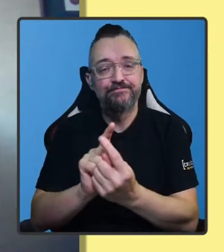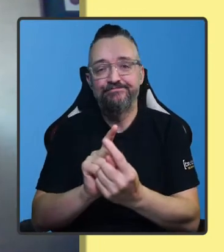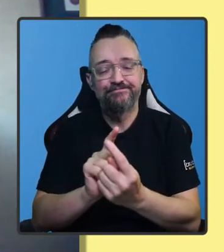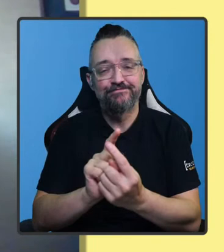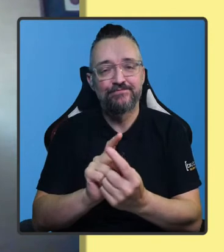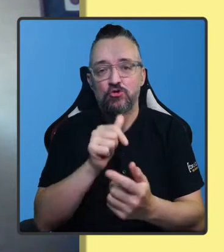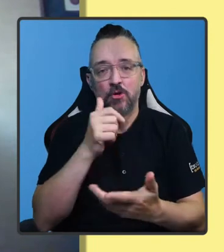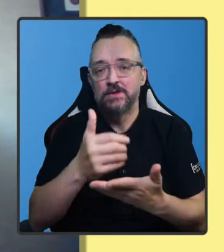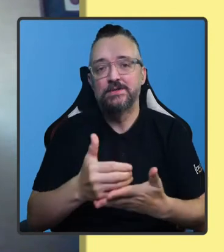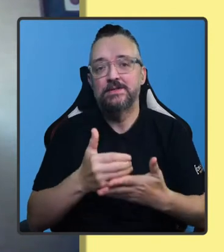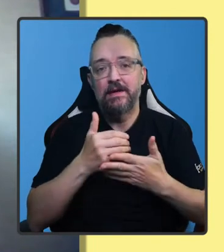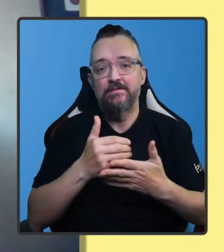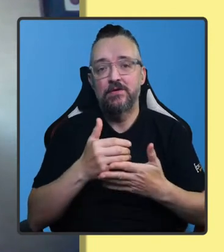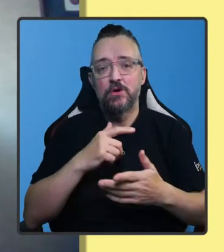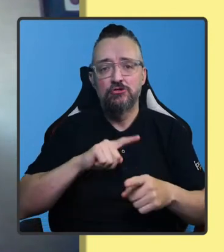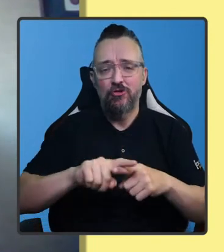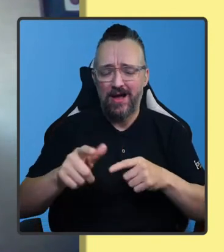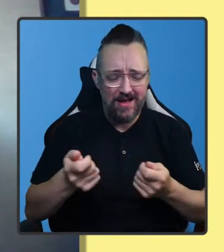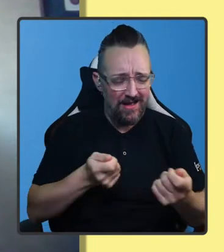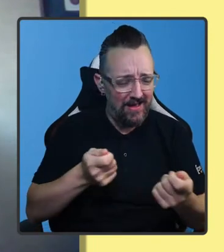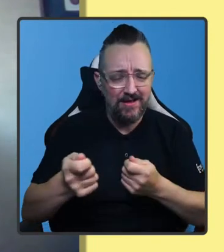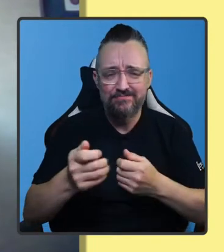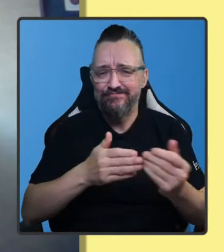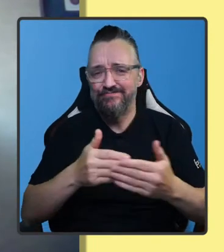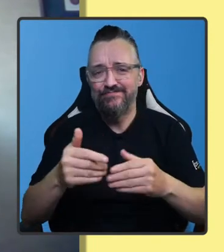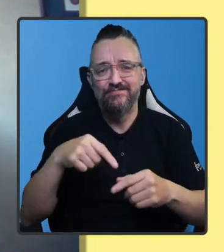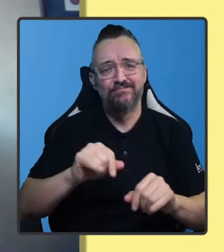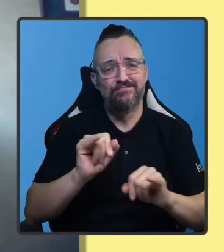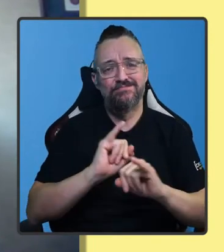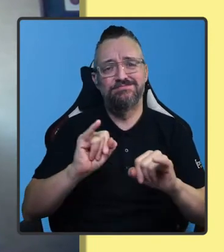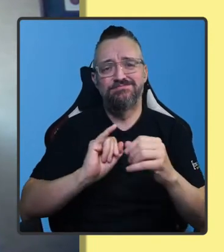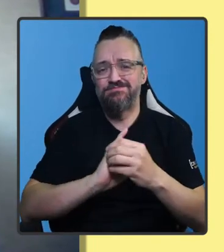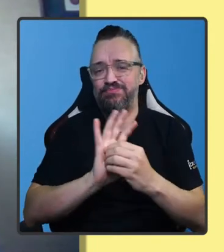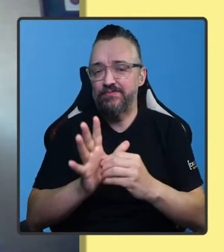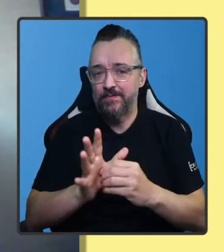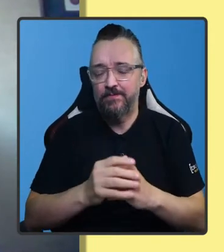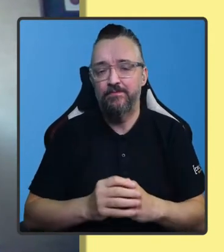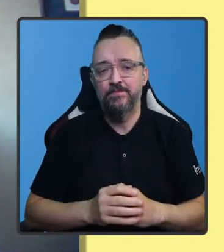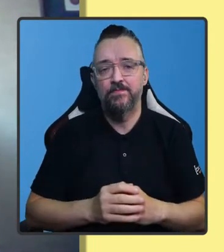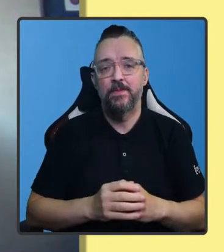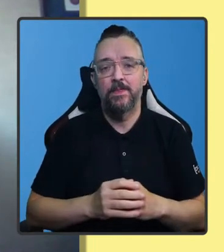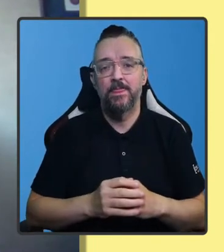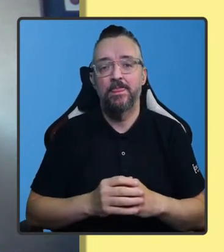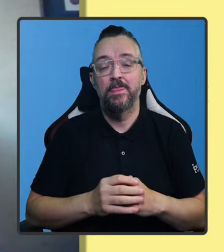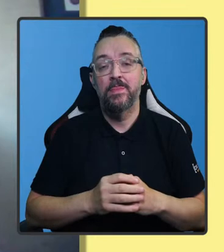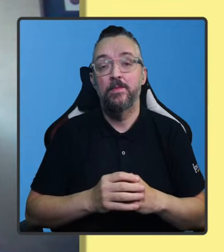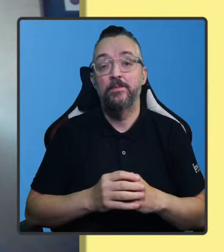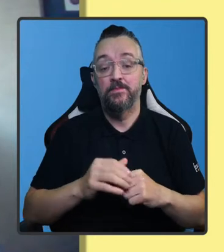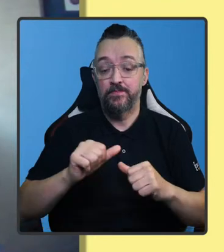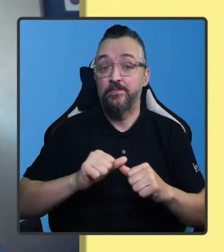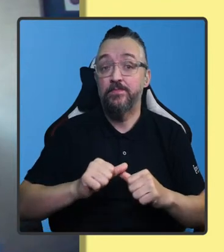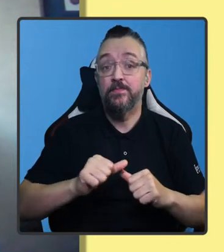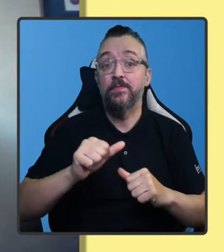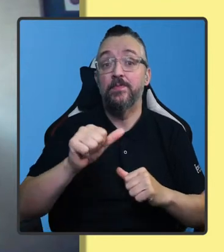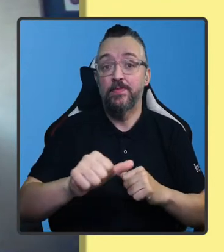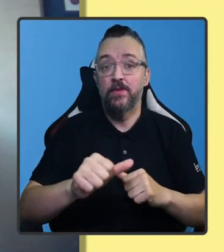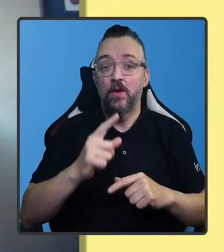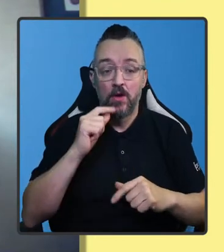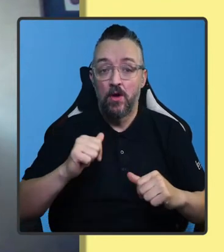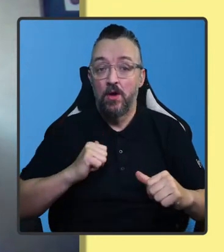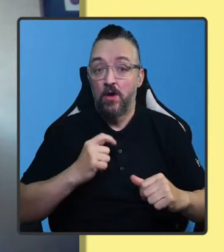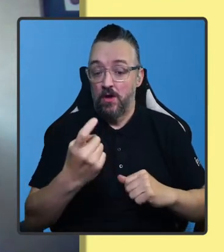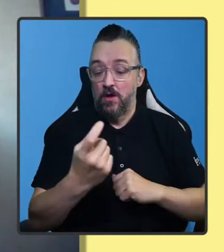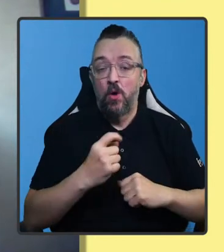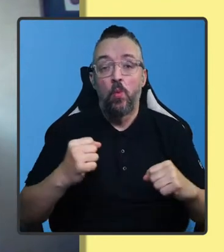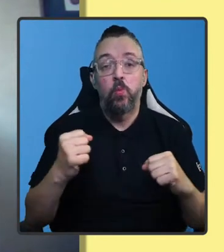to control this dreadful disease. As we move into the challenging winter period, I'd like to pay testimony to